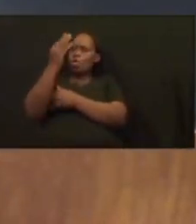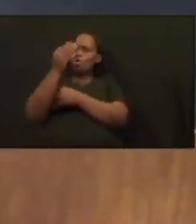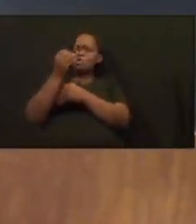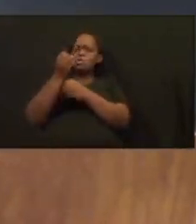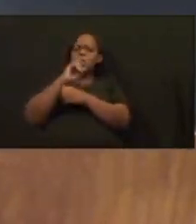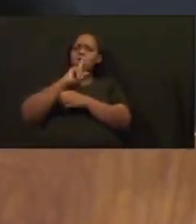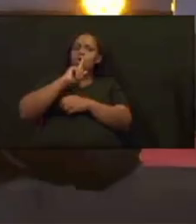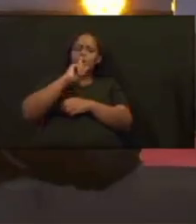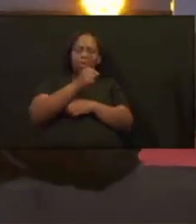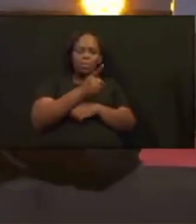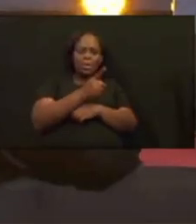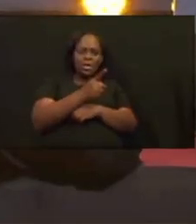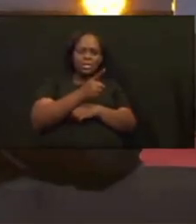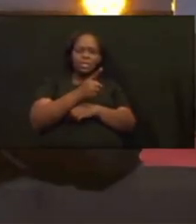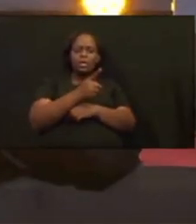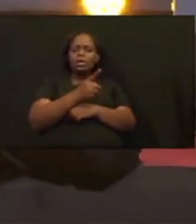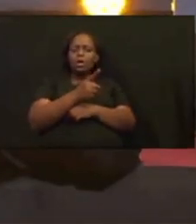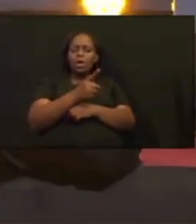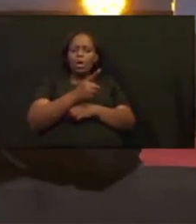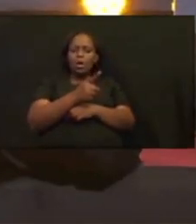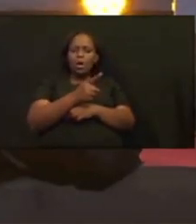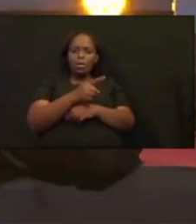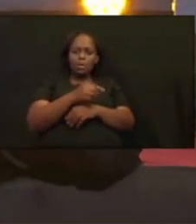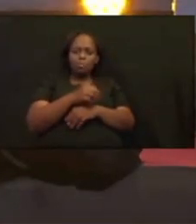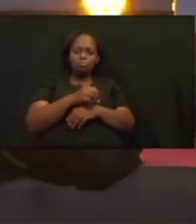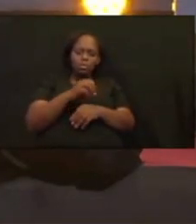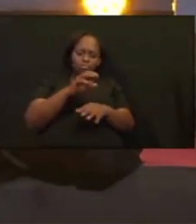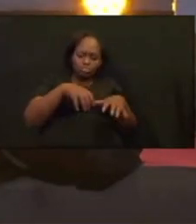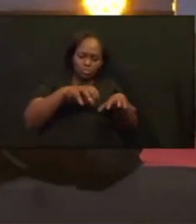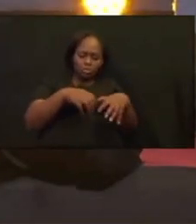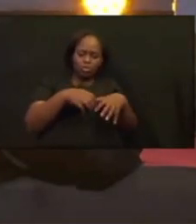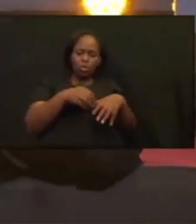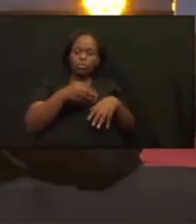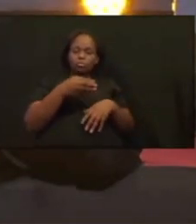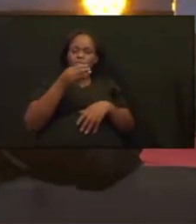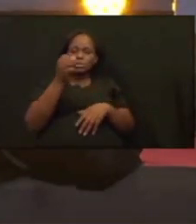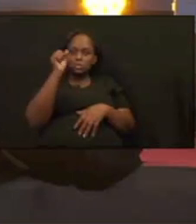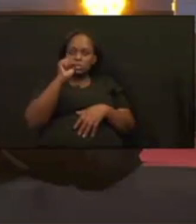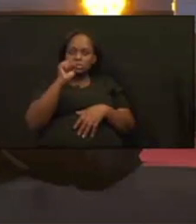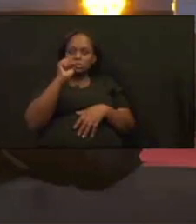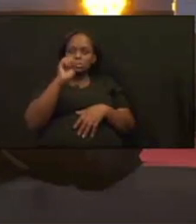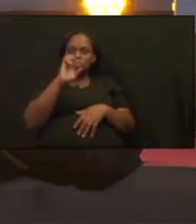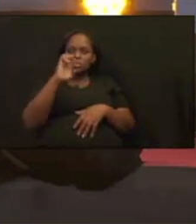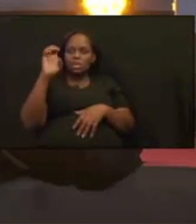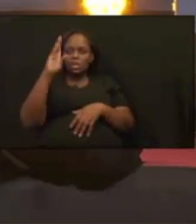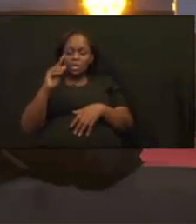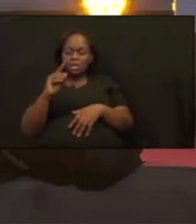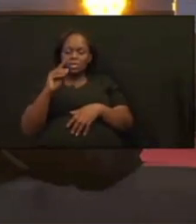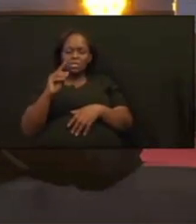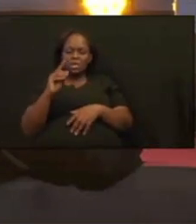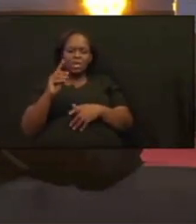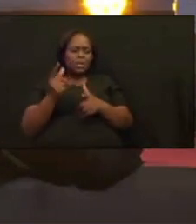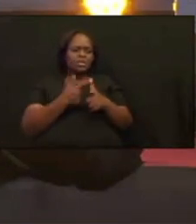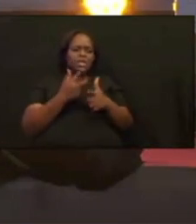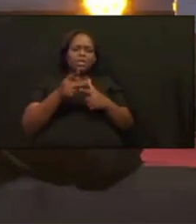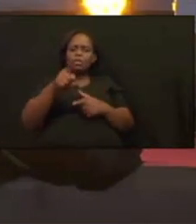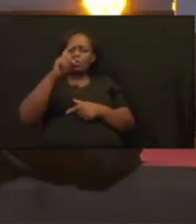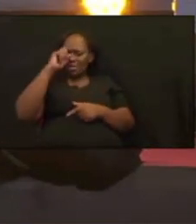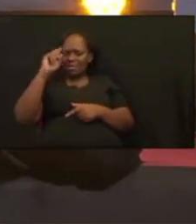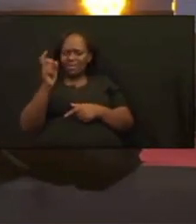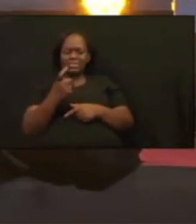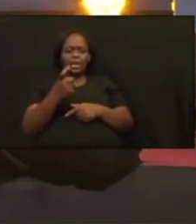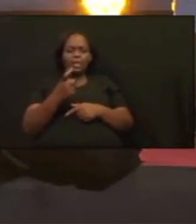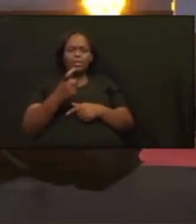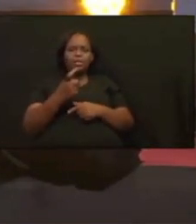seed that would have opened you to a new level of wealth. Your laxity in obedience stopped you from rising because there was an